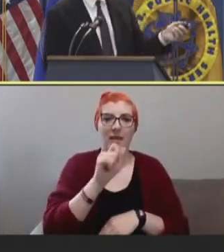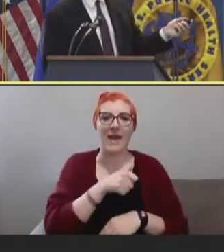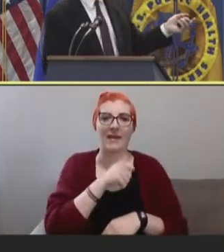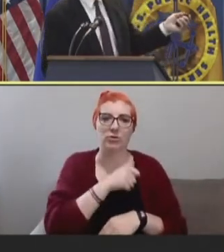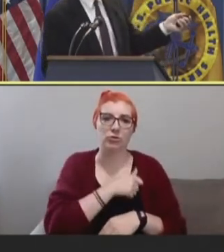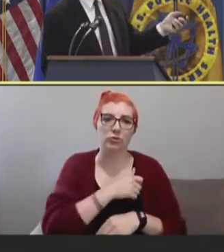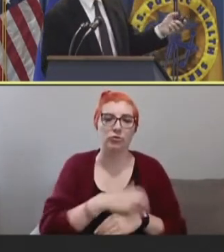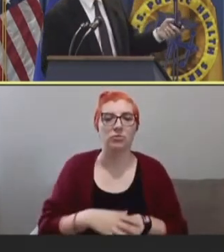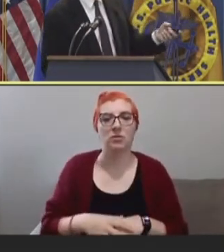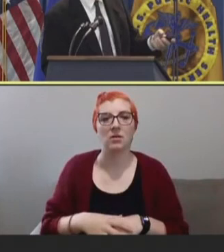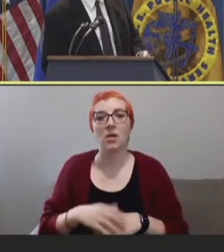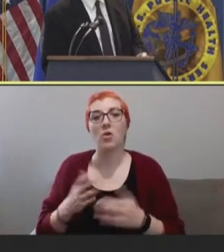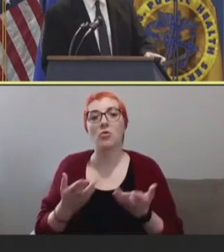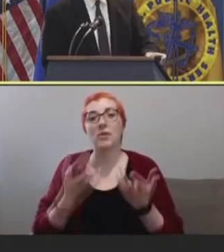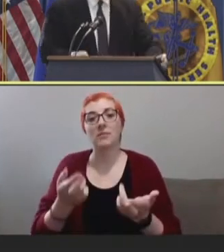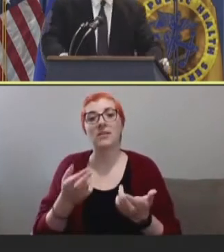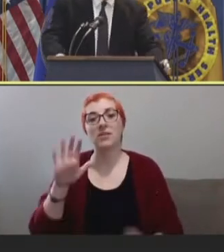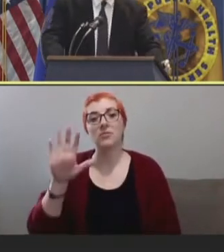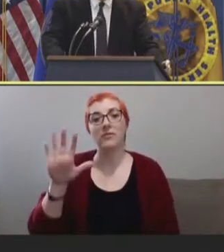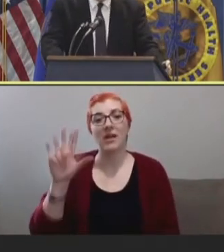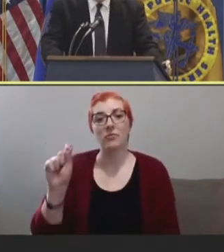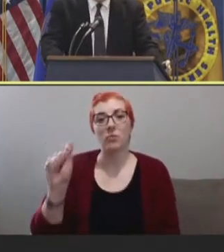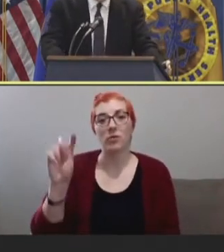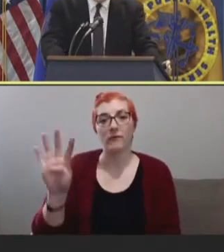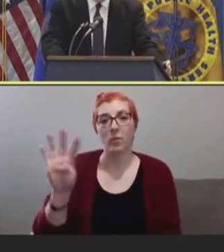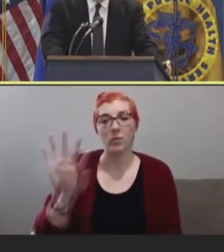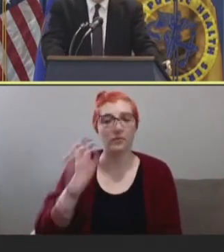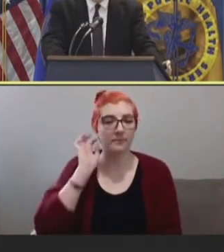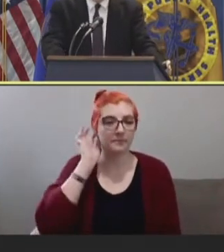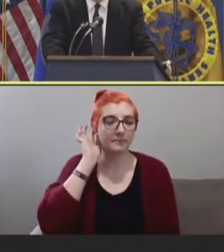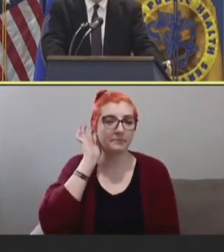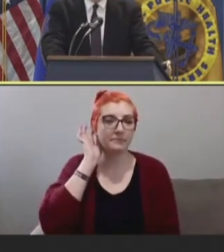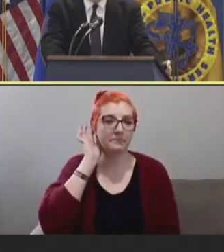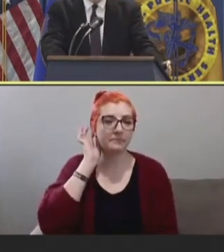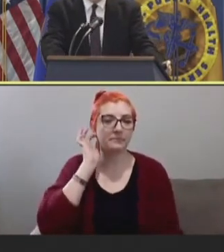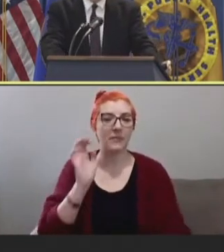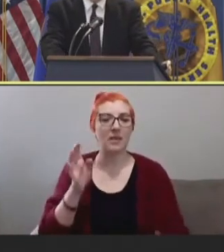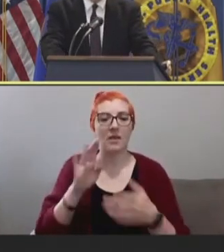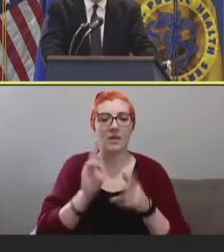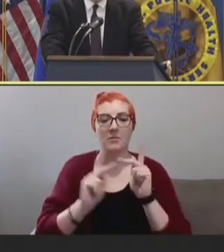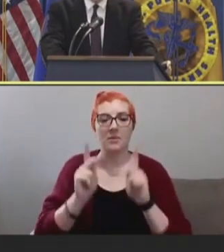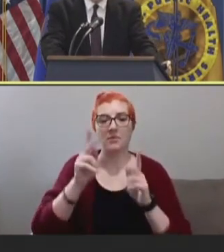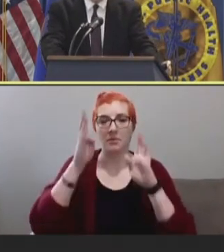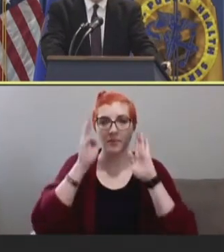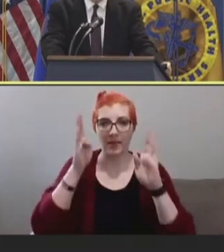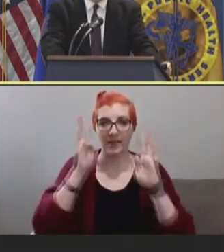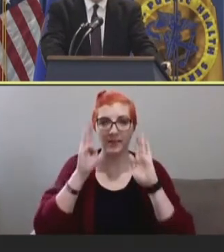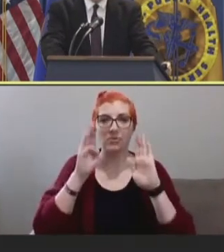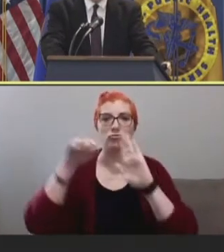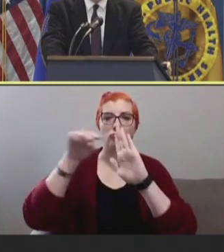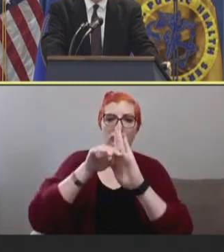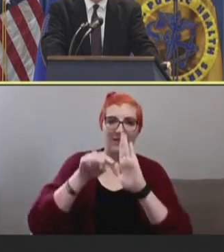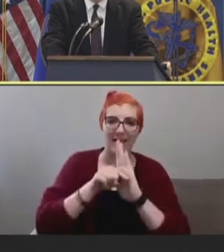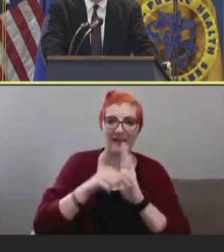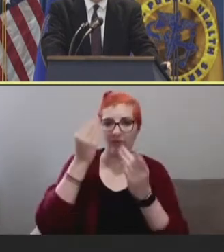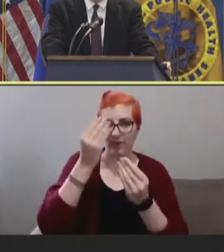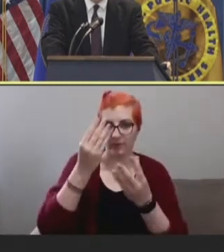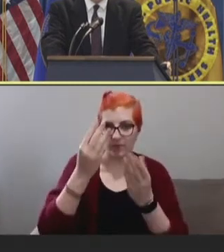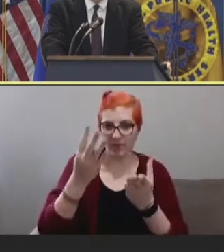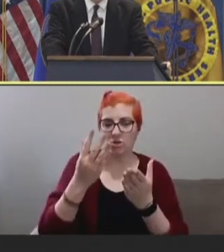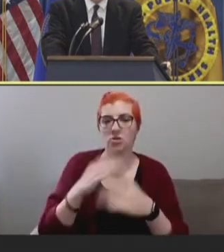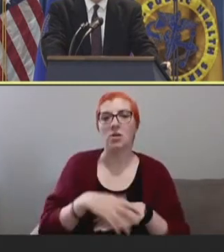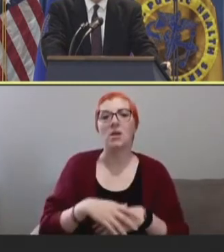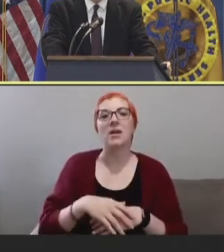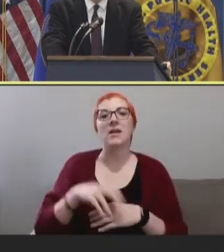Recommendation 5.4. As people pay more attention to negative information, the Assistant Secretary of Health should